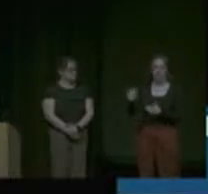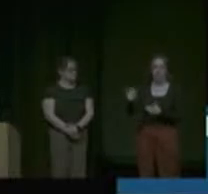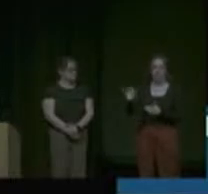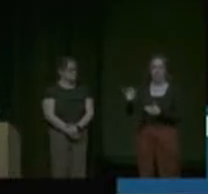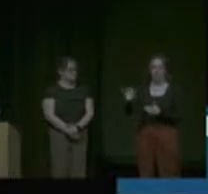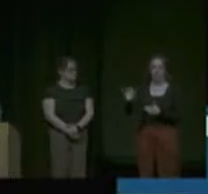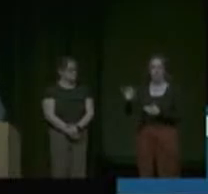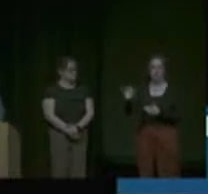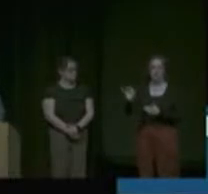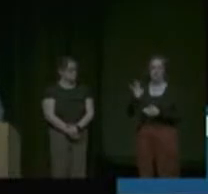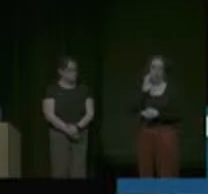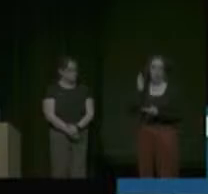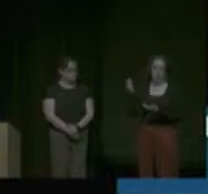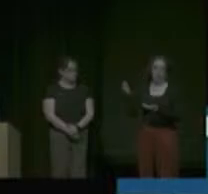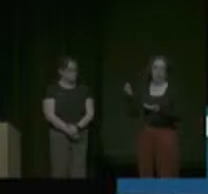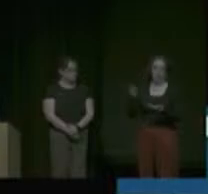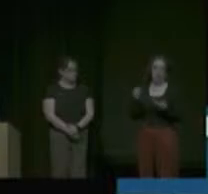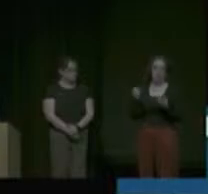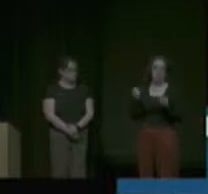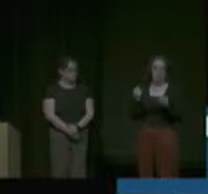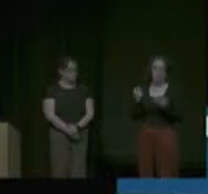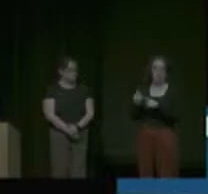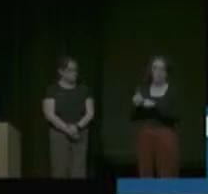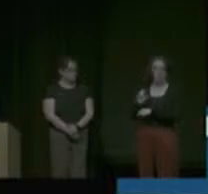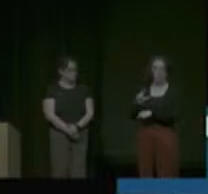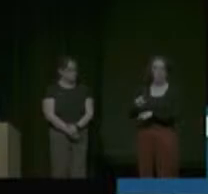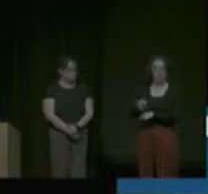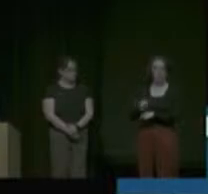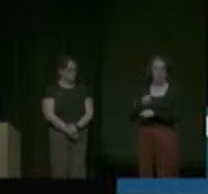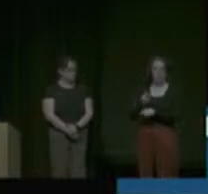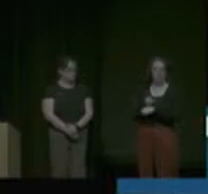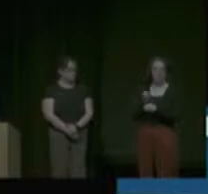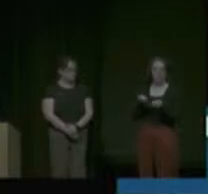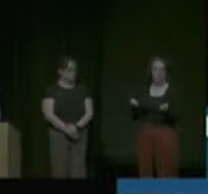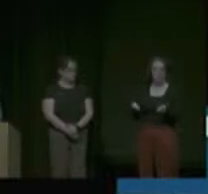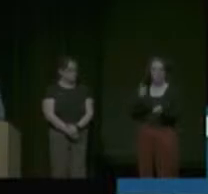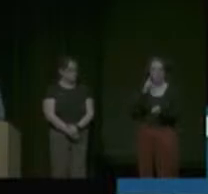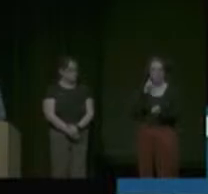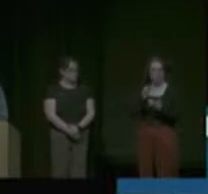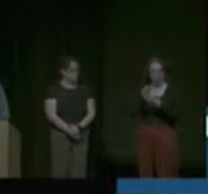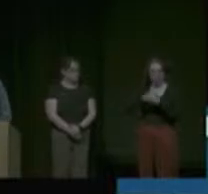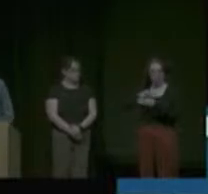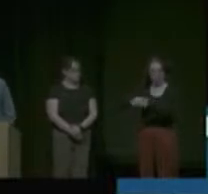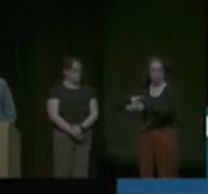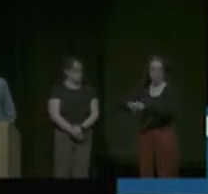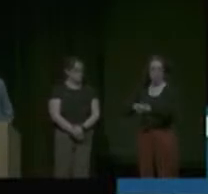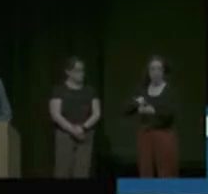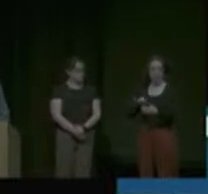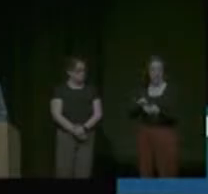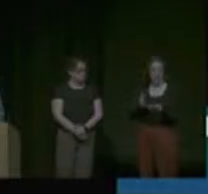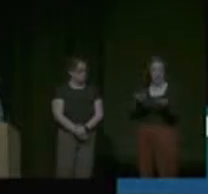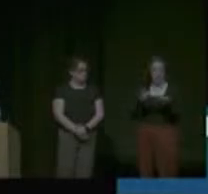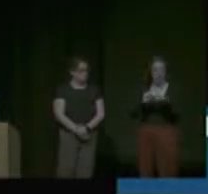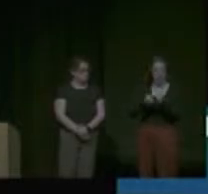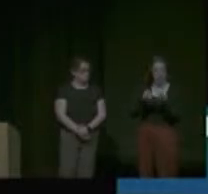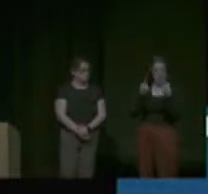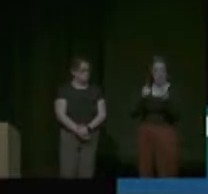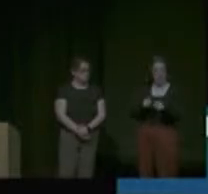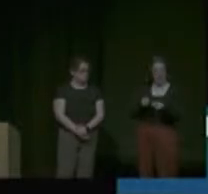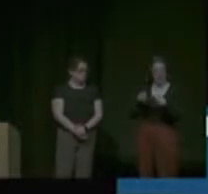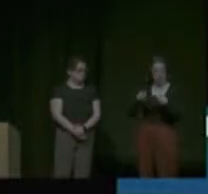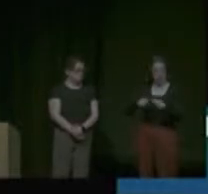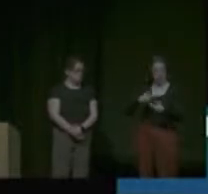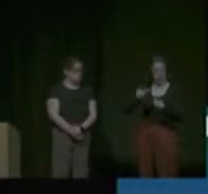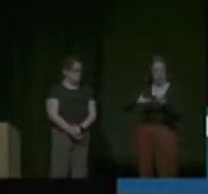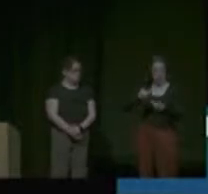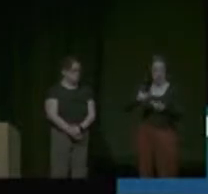bring in a lot of it to perform this work. If things change, and they will in the field, we have a ton of resources close by, so we'll be